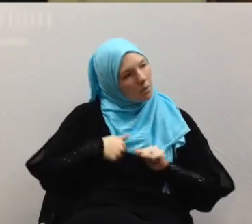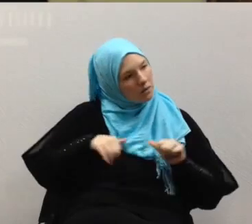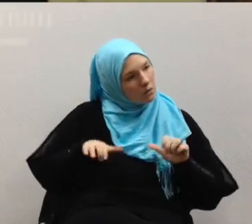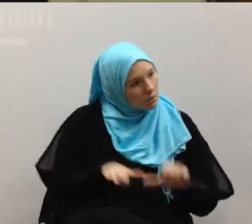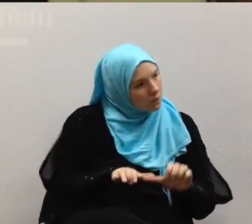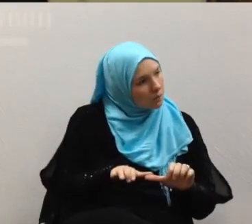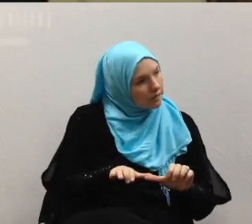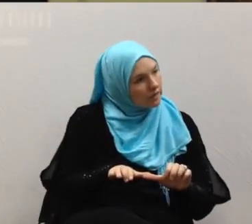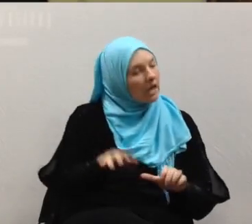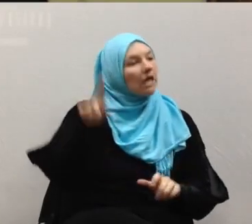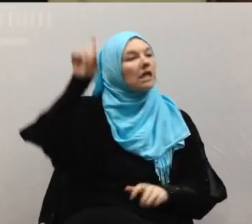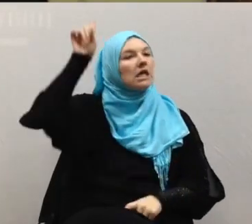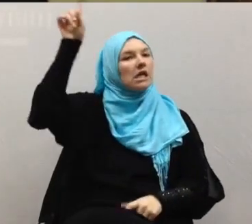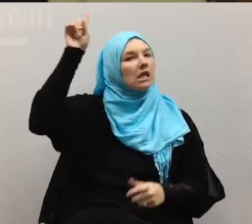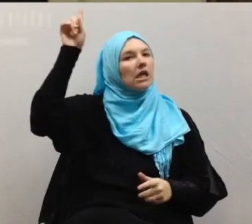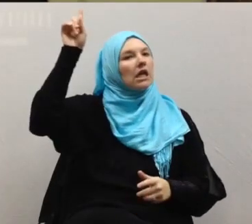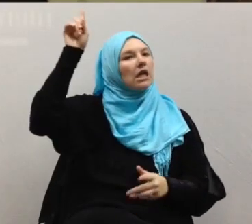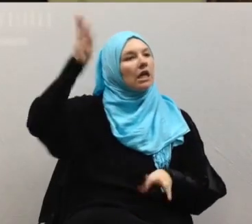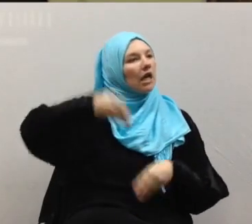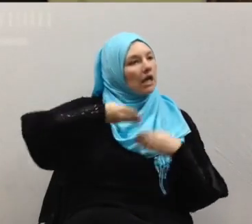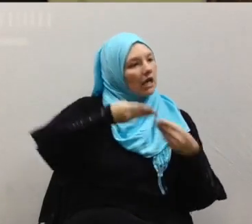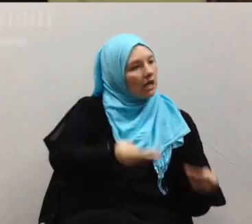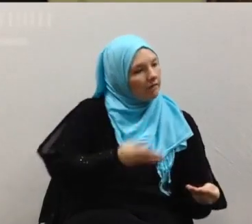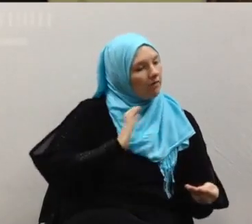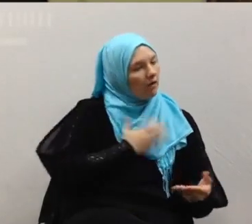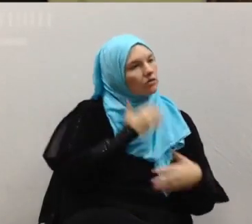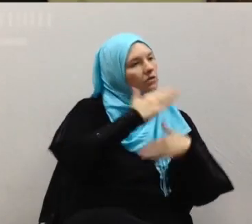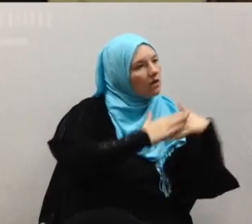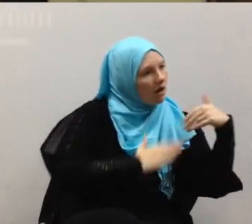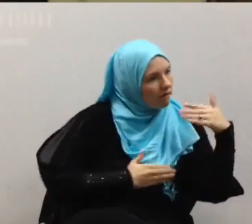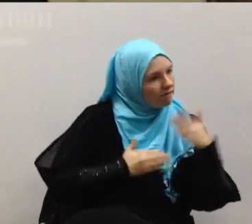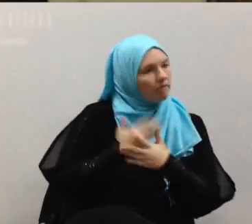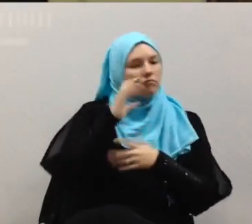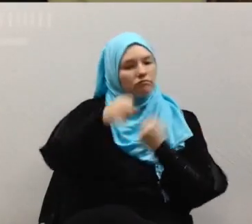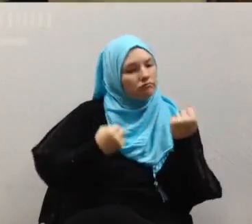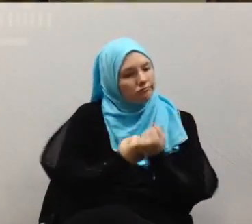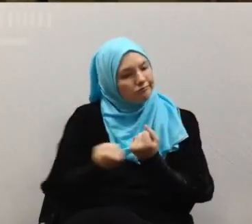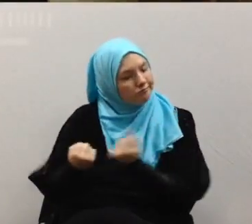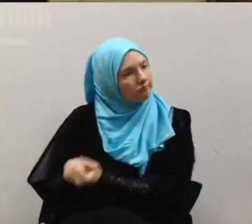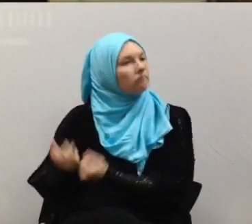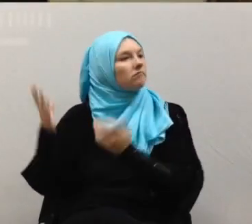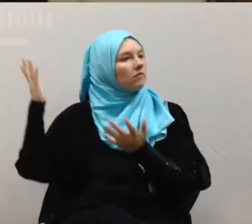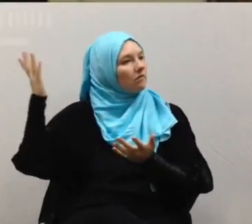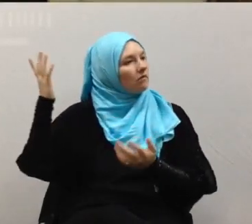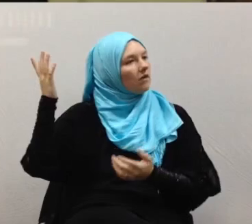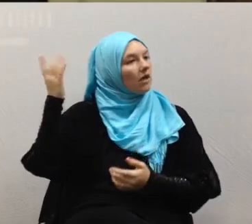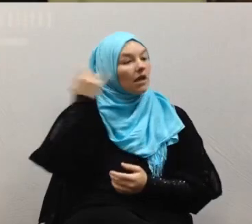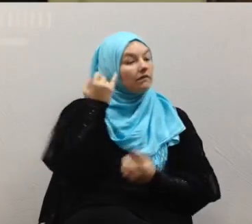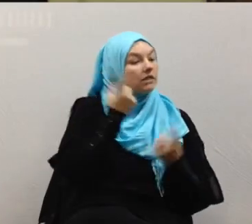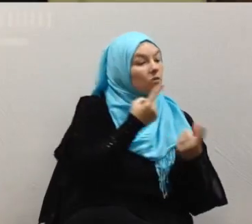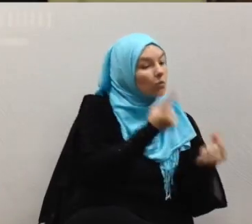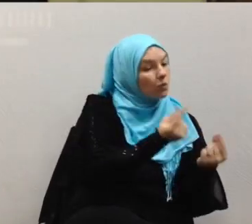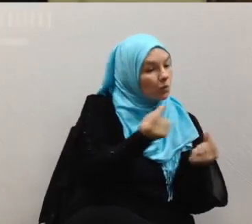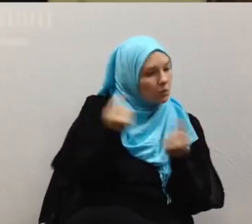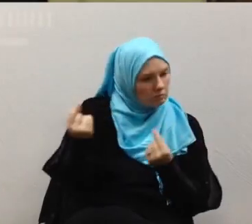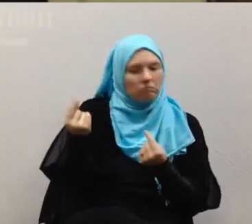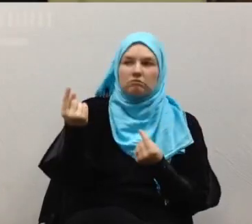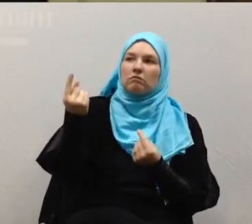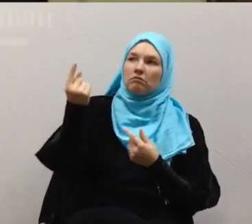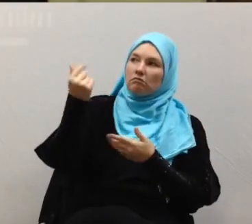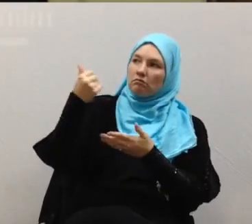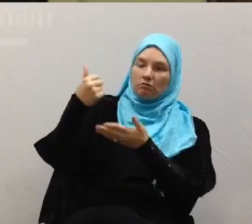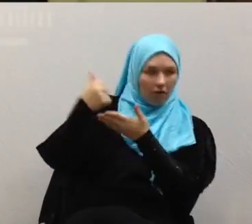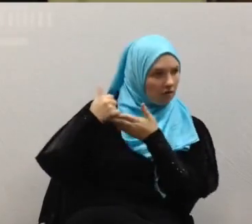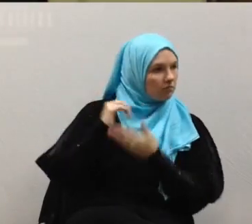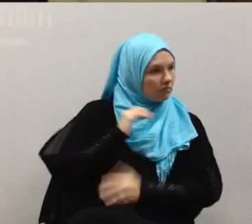He is taking interest in giving us comfort as we do what He tells us what to do, and He takes interest in